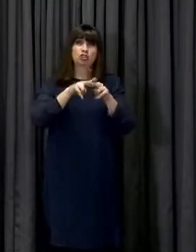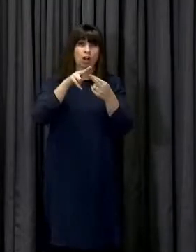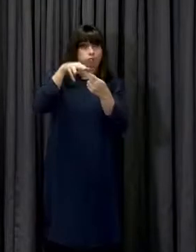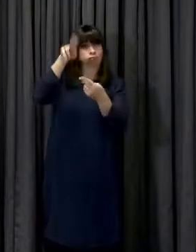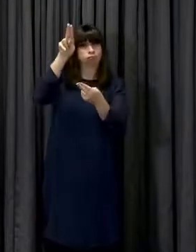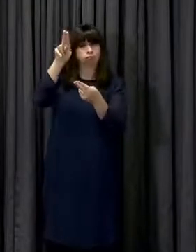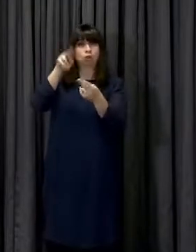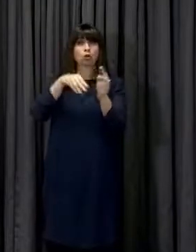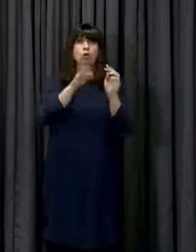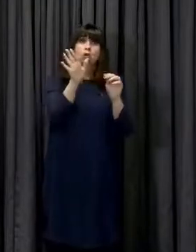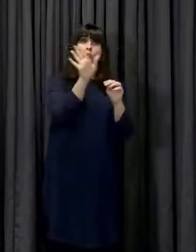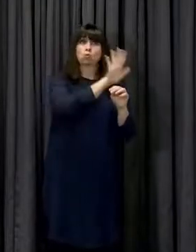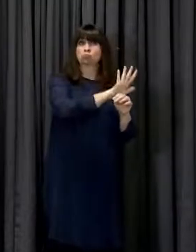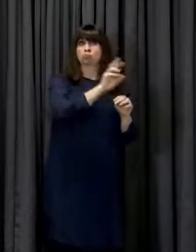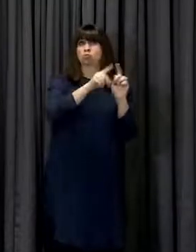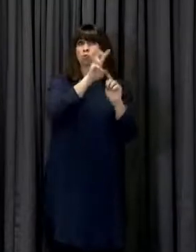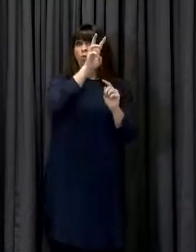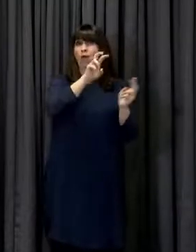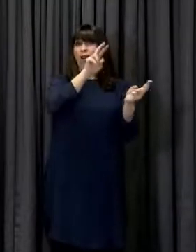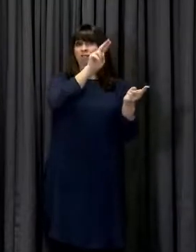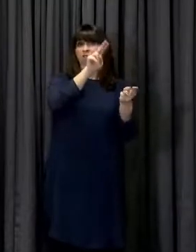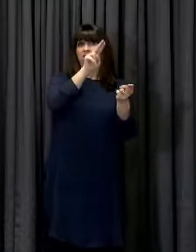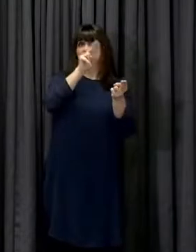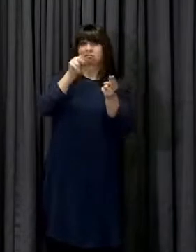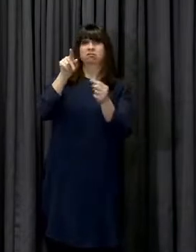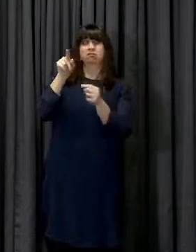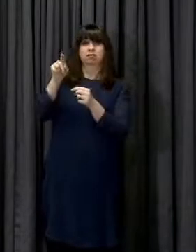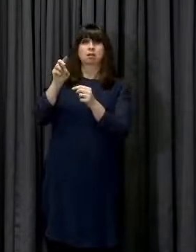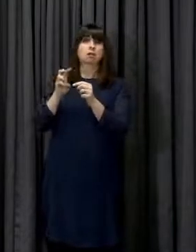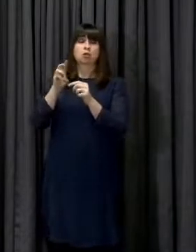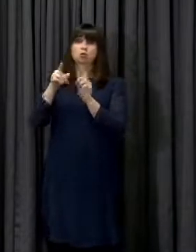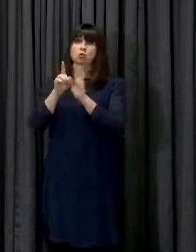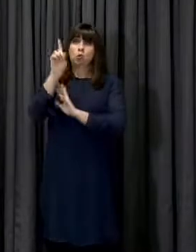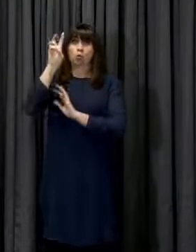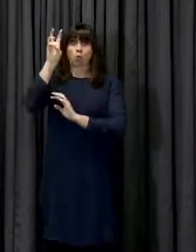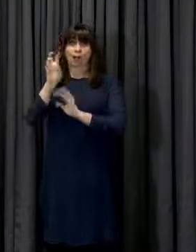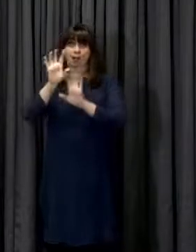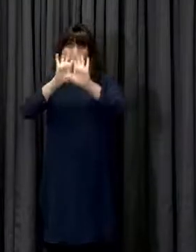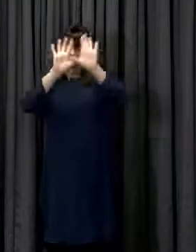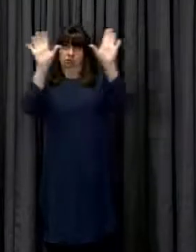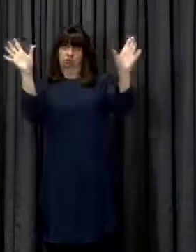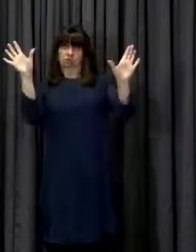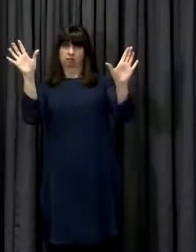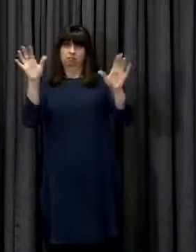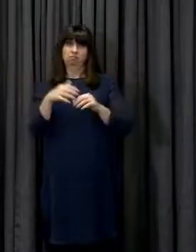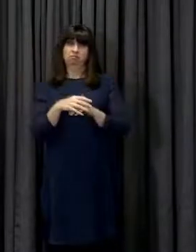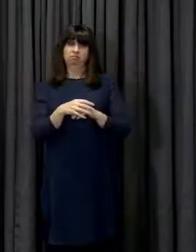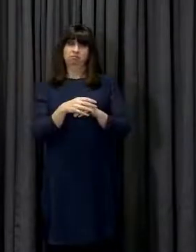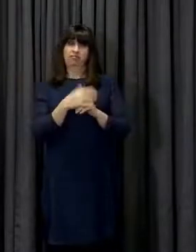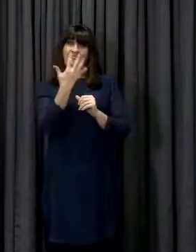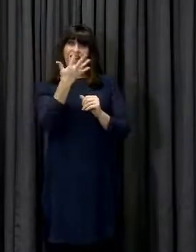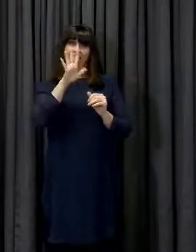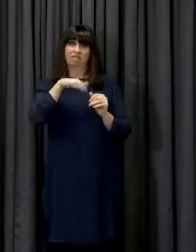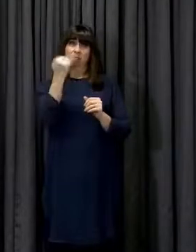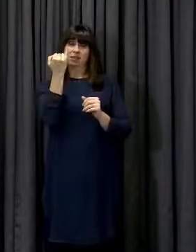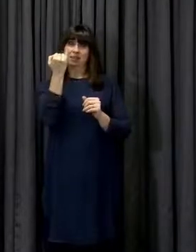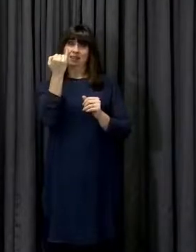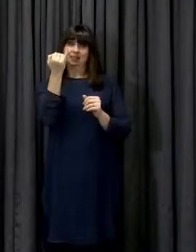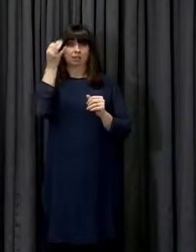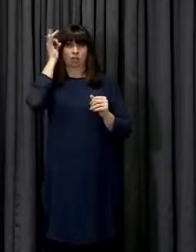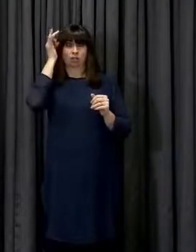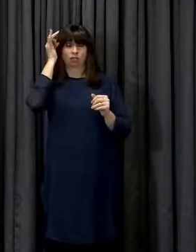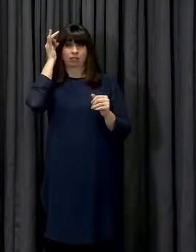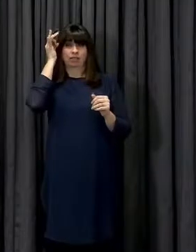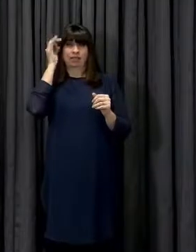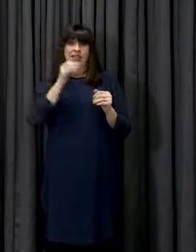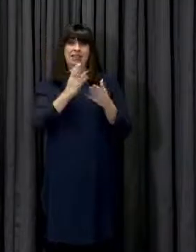of North Wales, but we also see rates across North Wales well up in 5 out of the 6 authorities that are above the previous